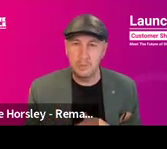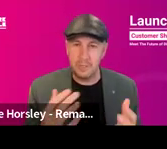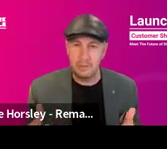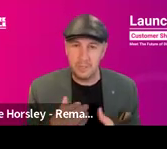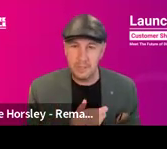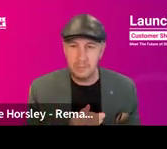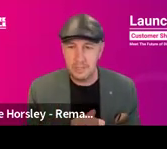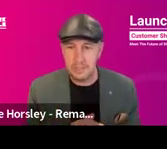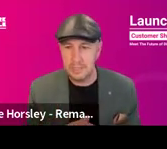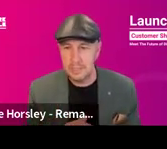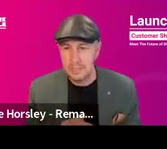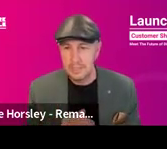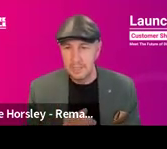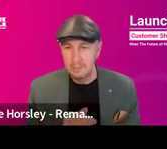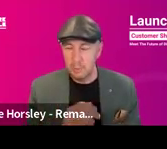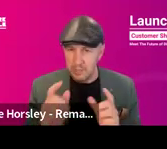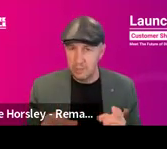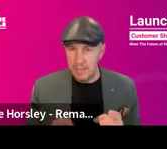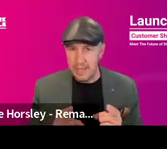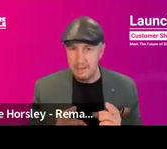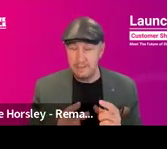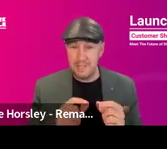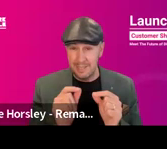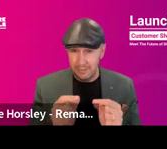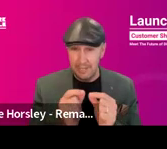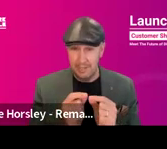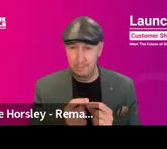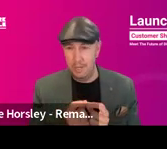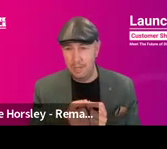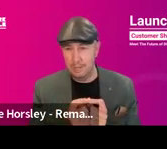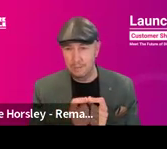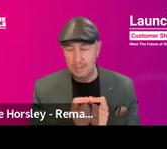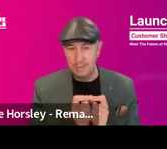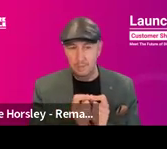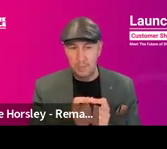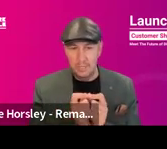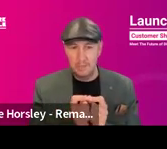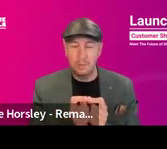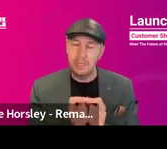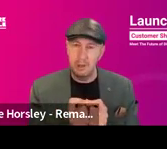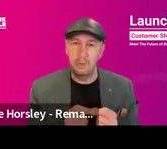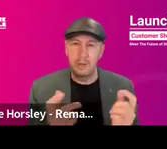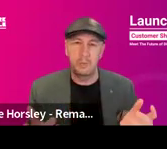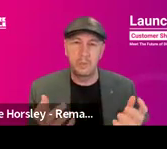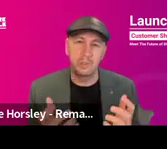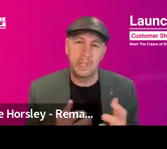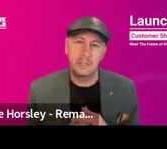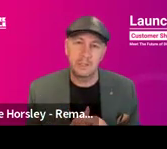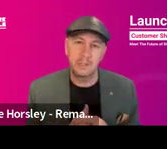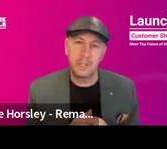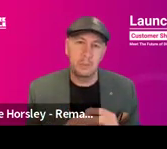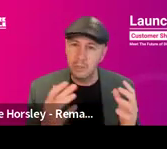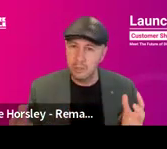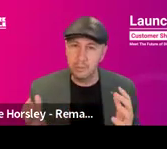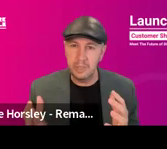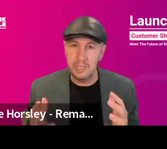palsy, but also other disabilities. But we knew to have significant impact, we needed to really open up the world of